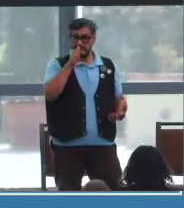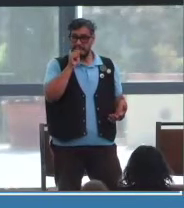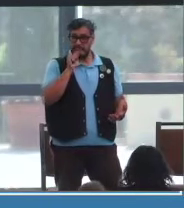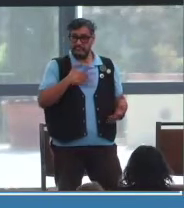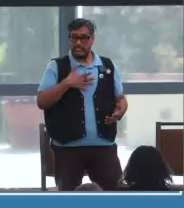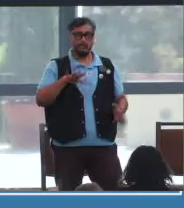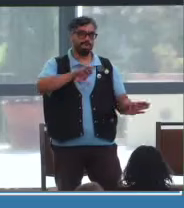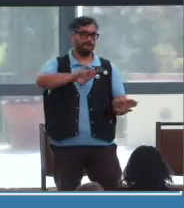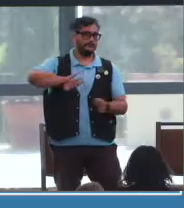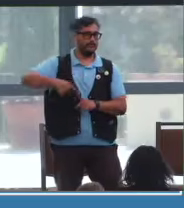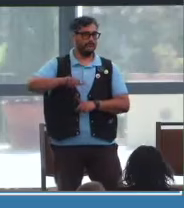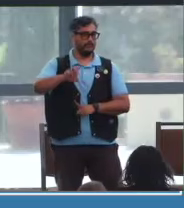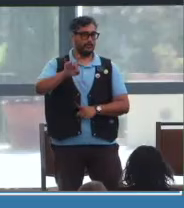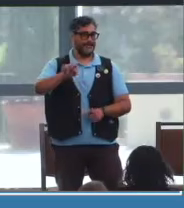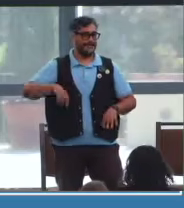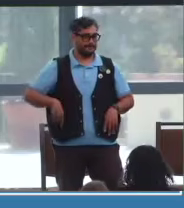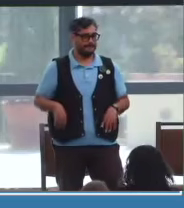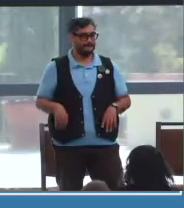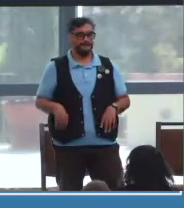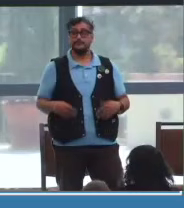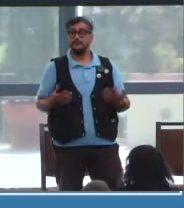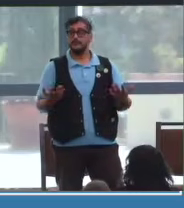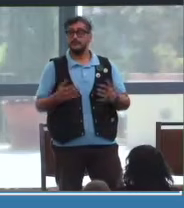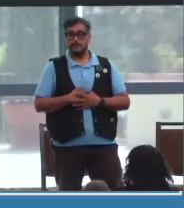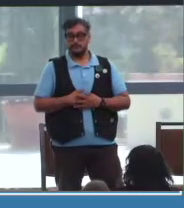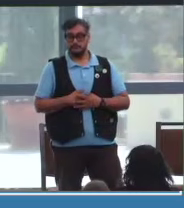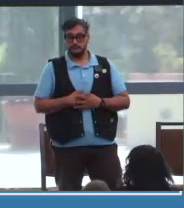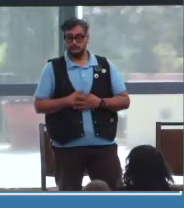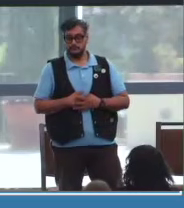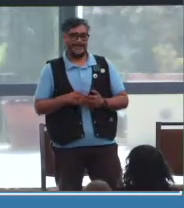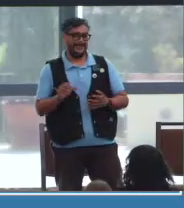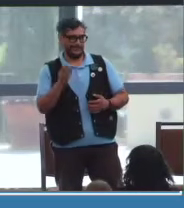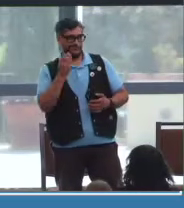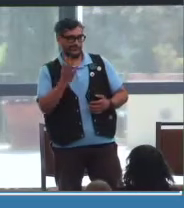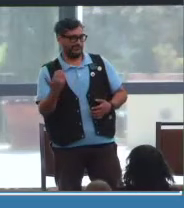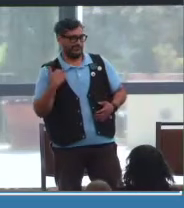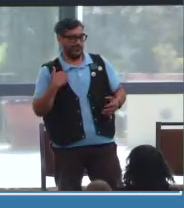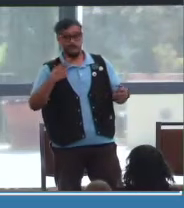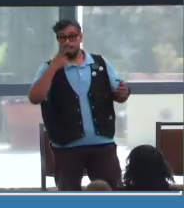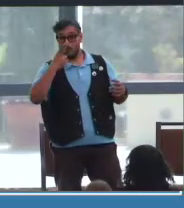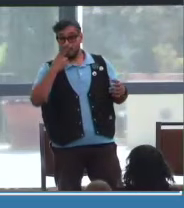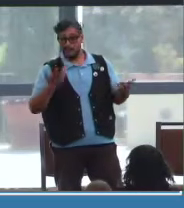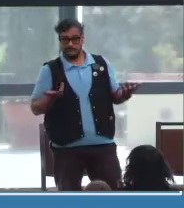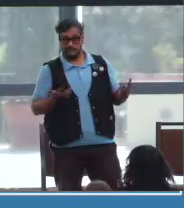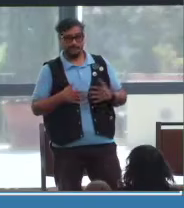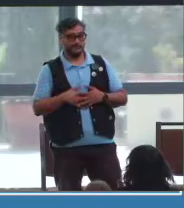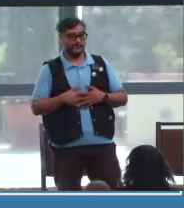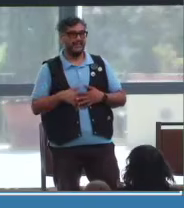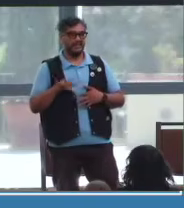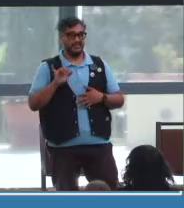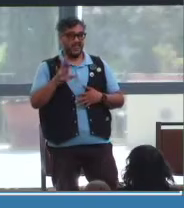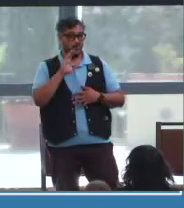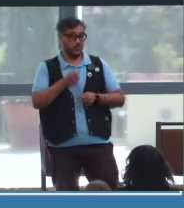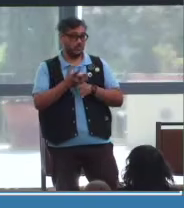want to cut those things out of your diet. And then again, as I mentioned, smoking several times can also make even